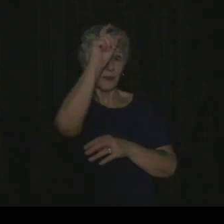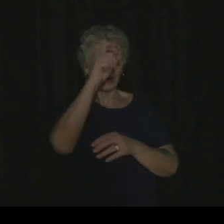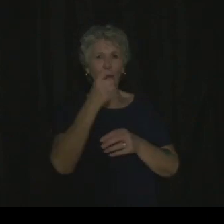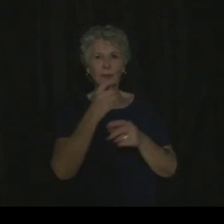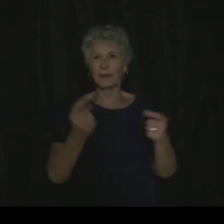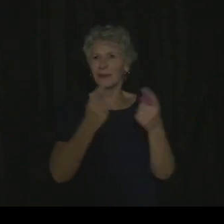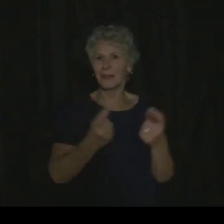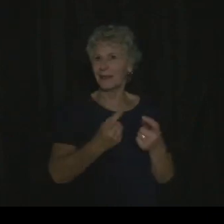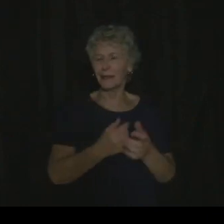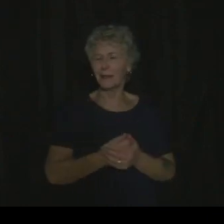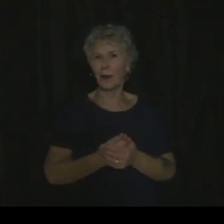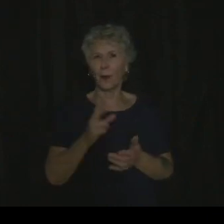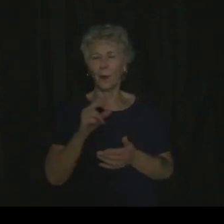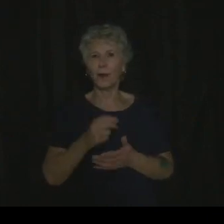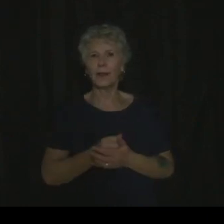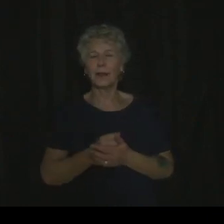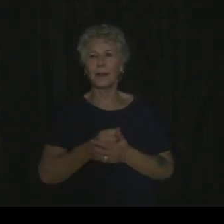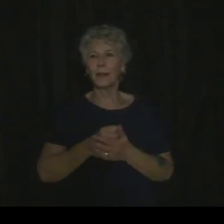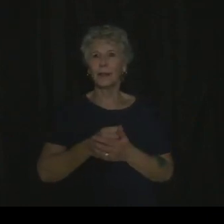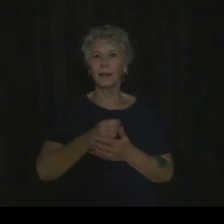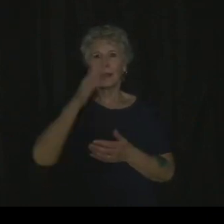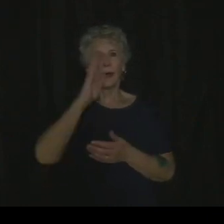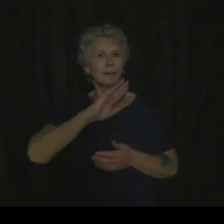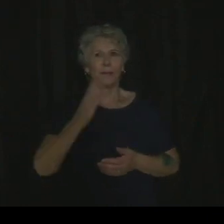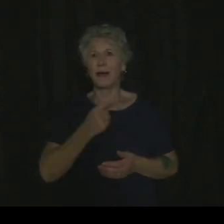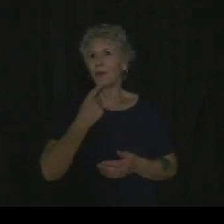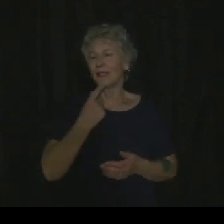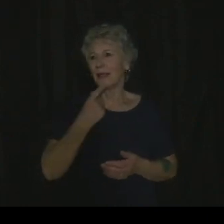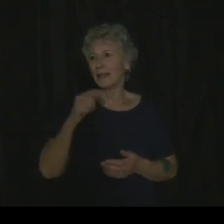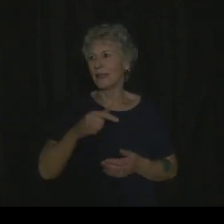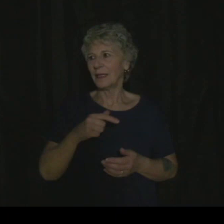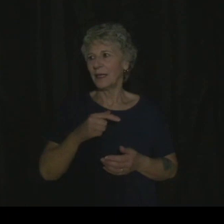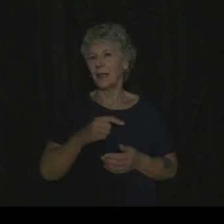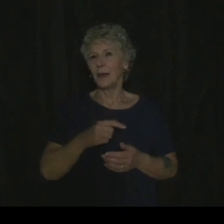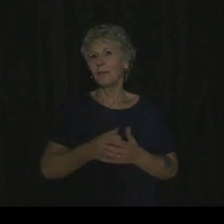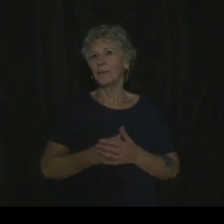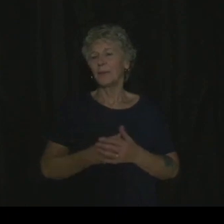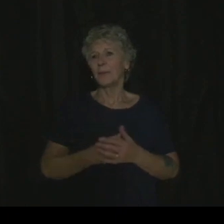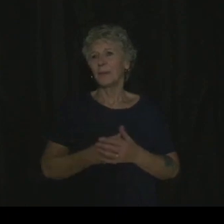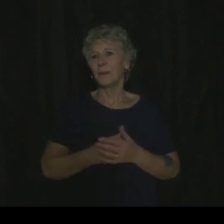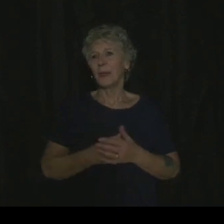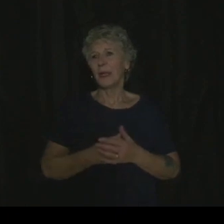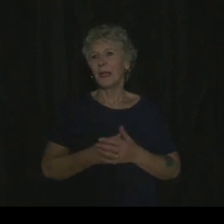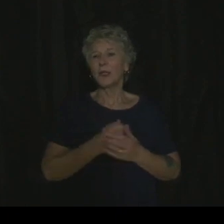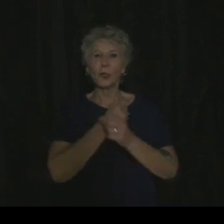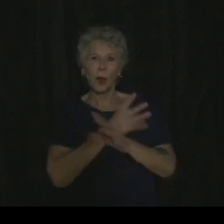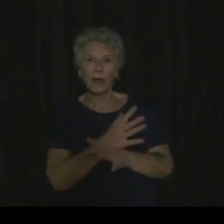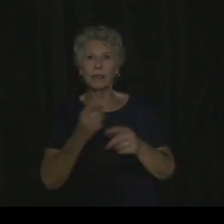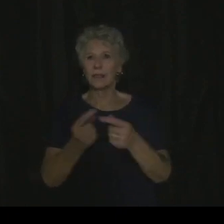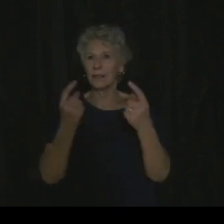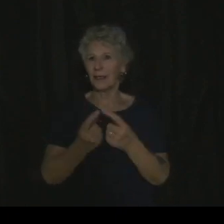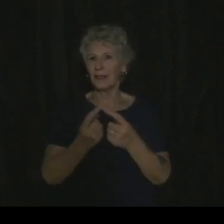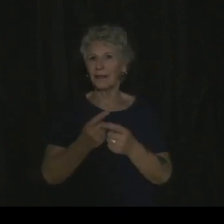that. God nowhere claims that he is the author of sin, and he makes it clear that he's not the creator of sin. And